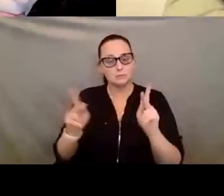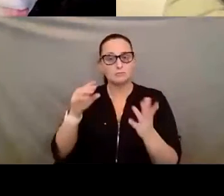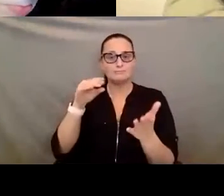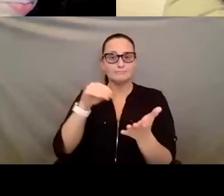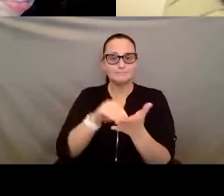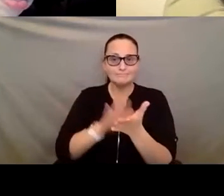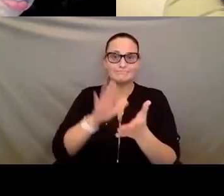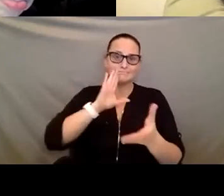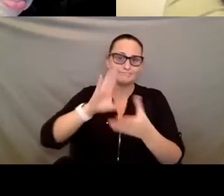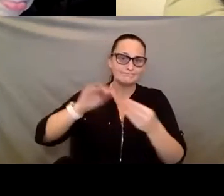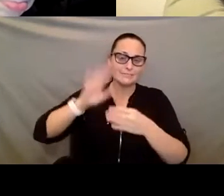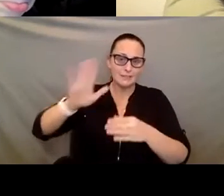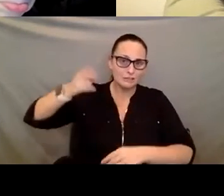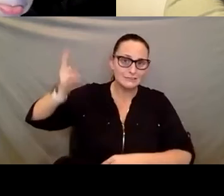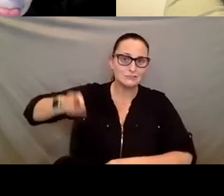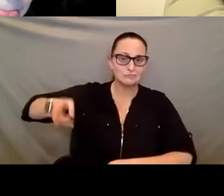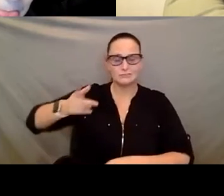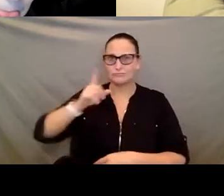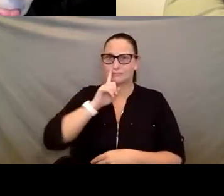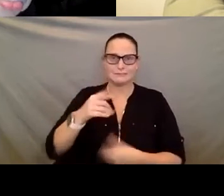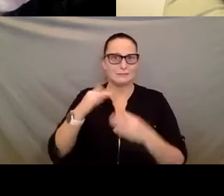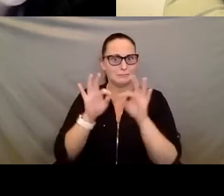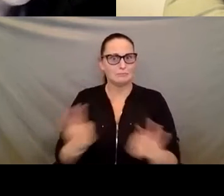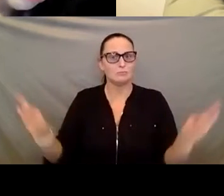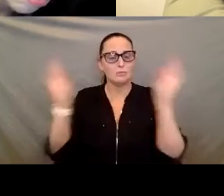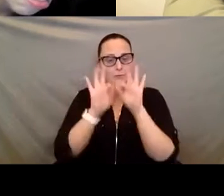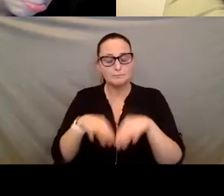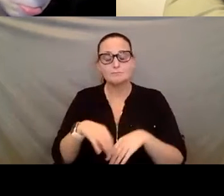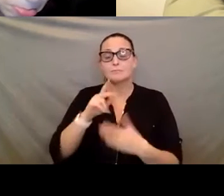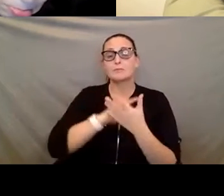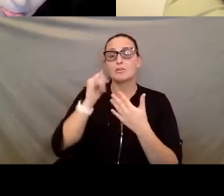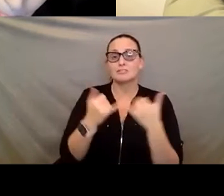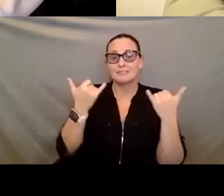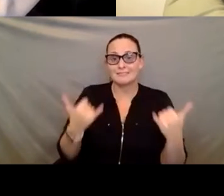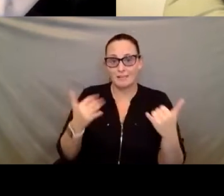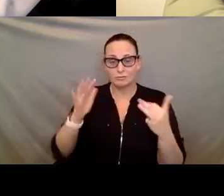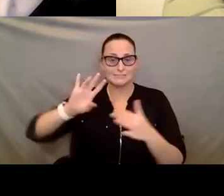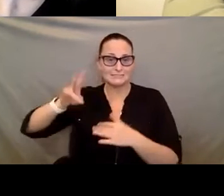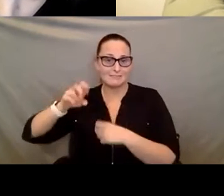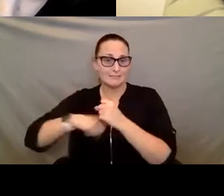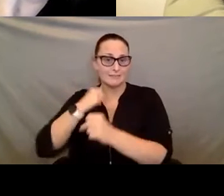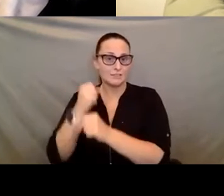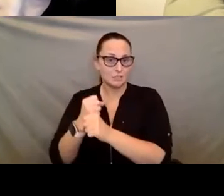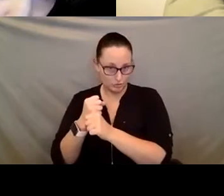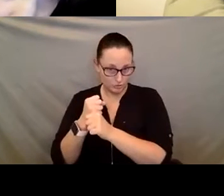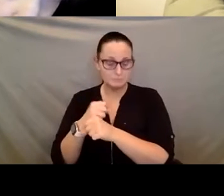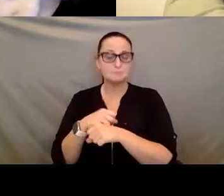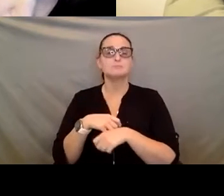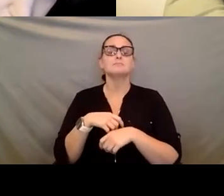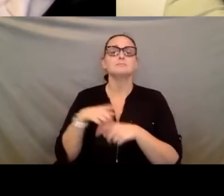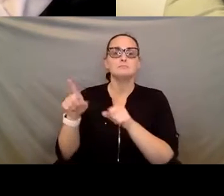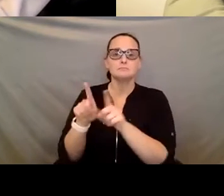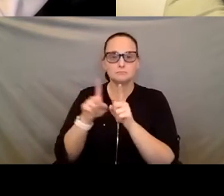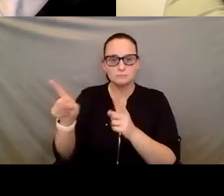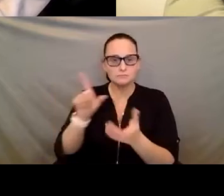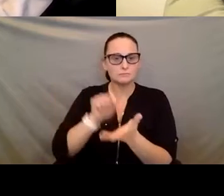own oral histories, which is super important. And the project is now going on its 7th year of existence. She's also